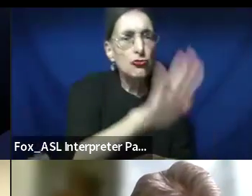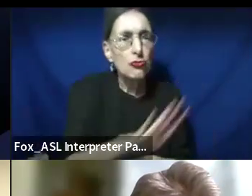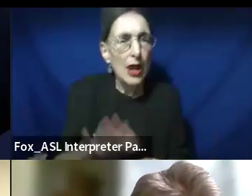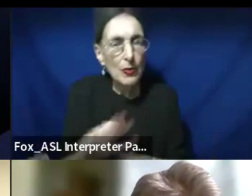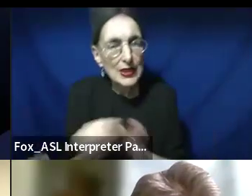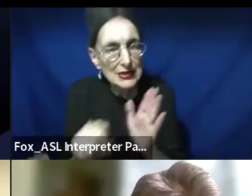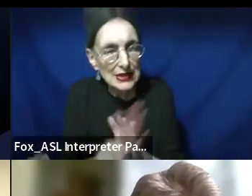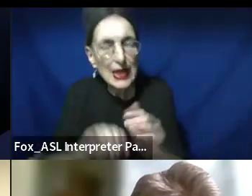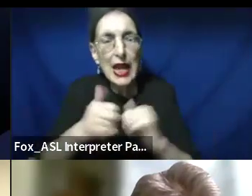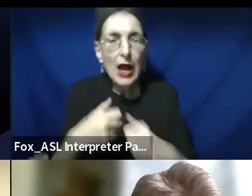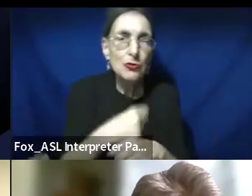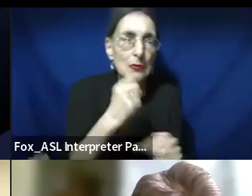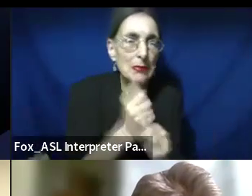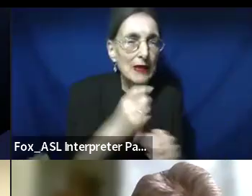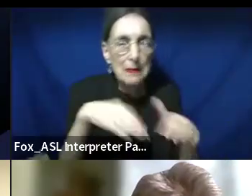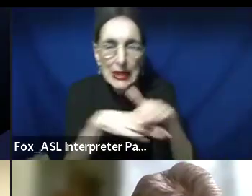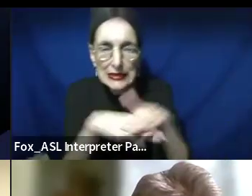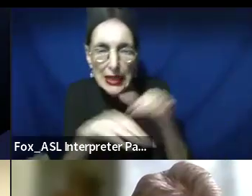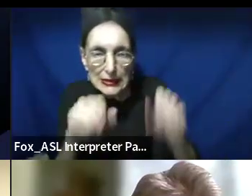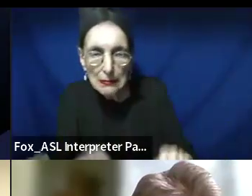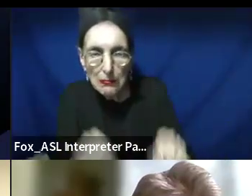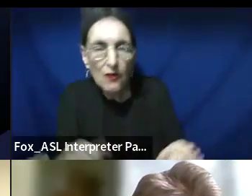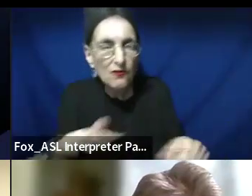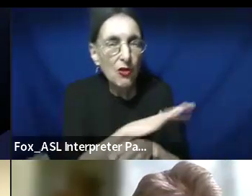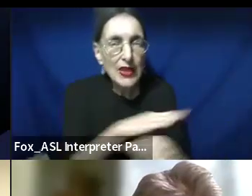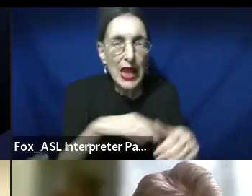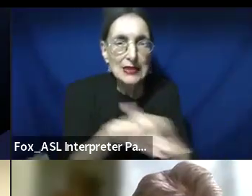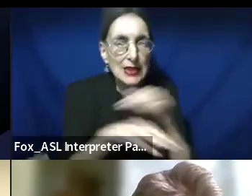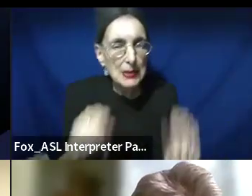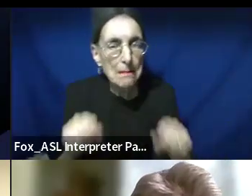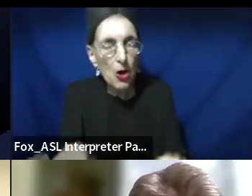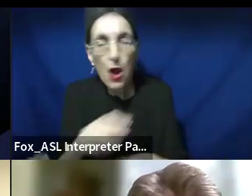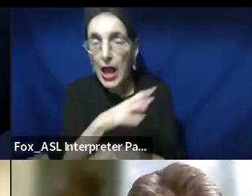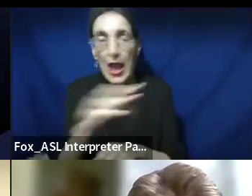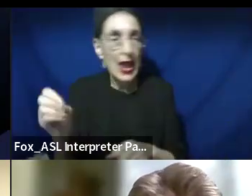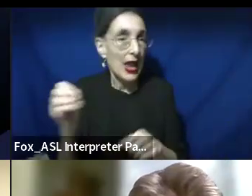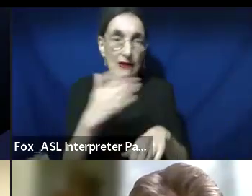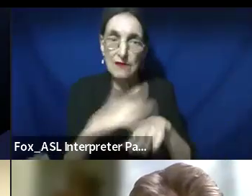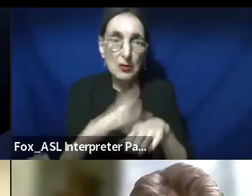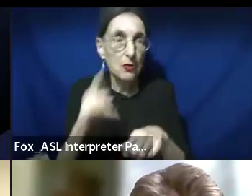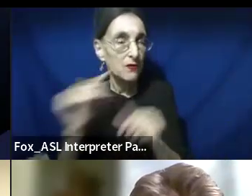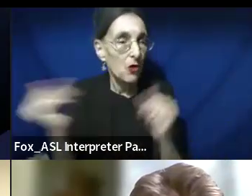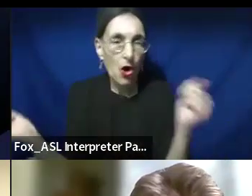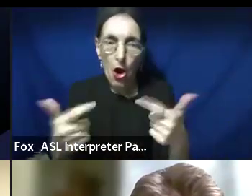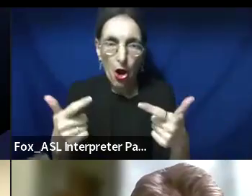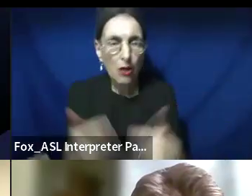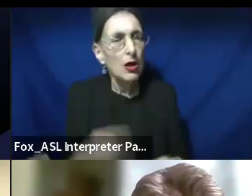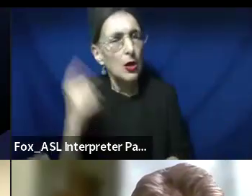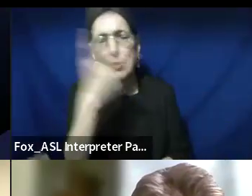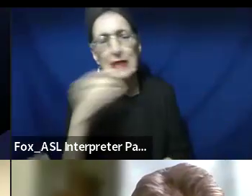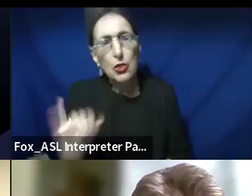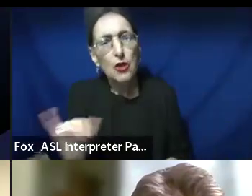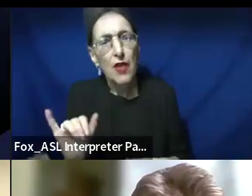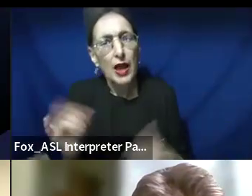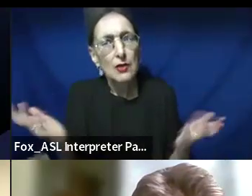for everyone? What will it take? What does that vision look like? What does success look like? And how will we know and measure our